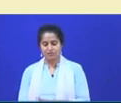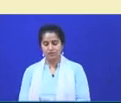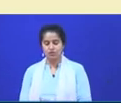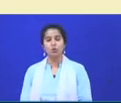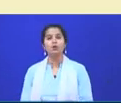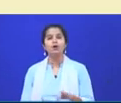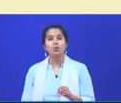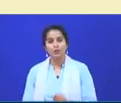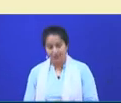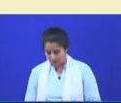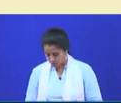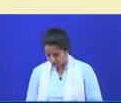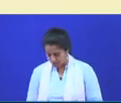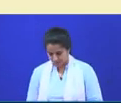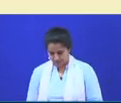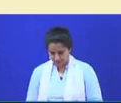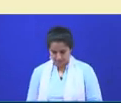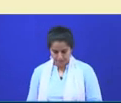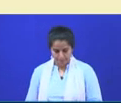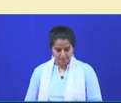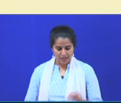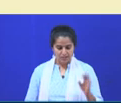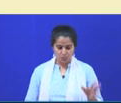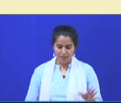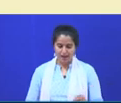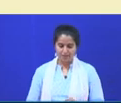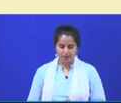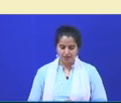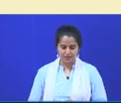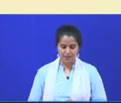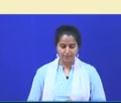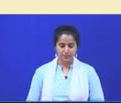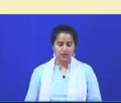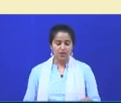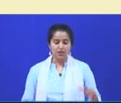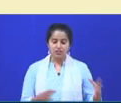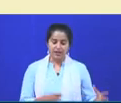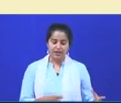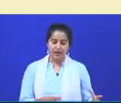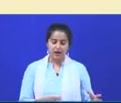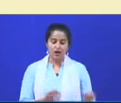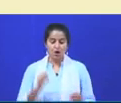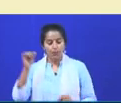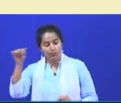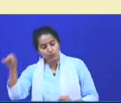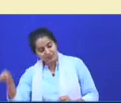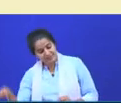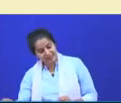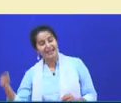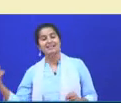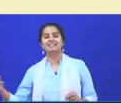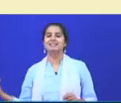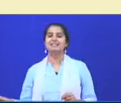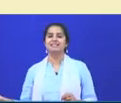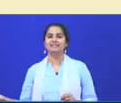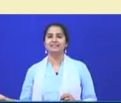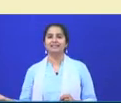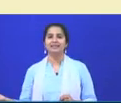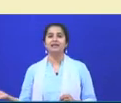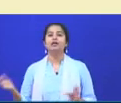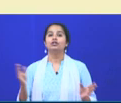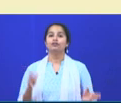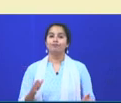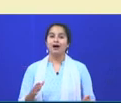or fondness is shown will be in the locative case. So we have here, for example, Janakaha putre